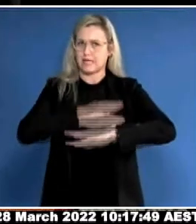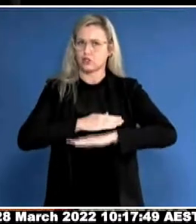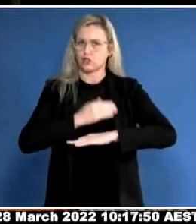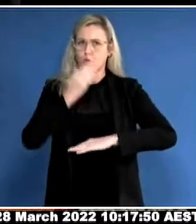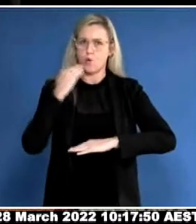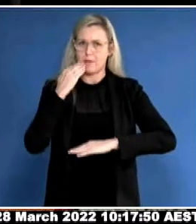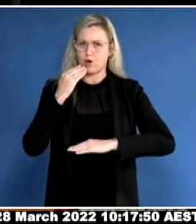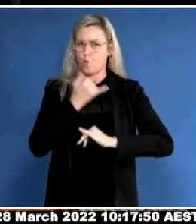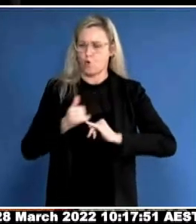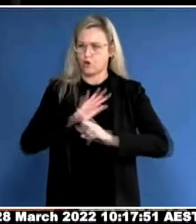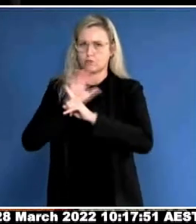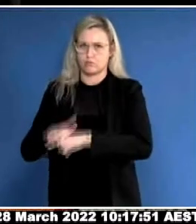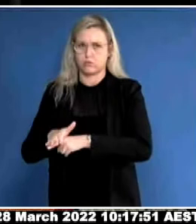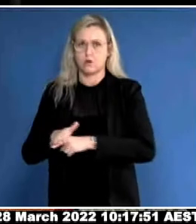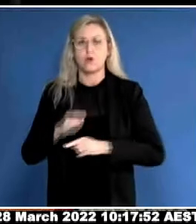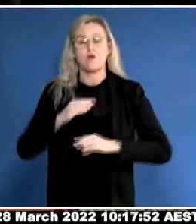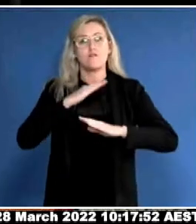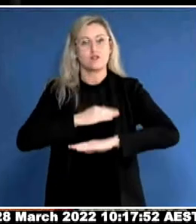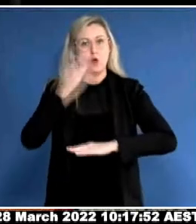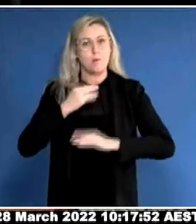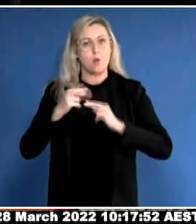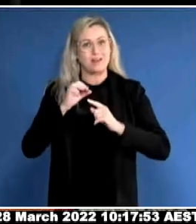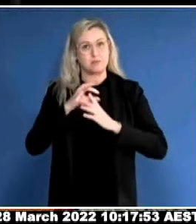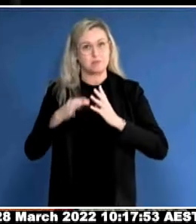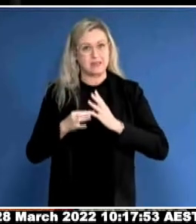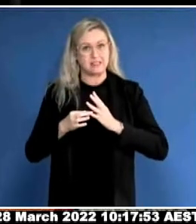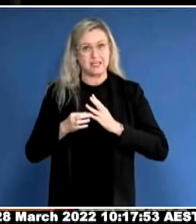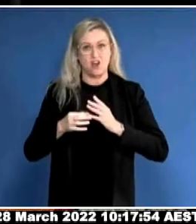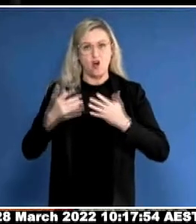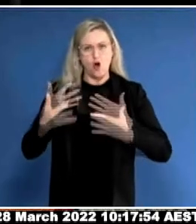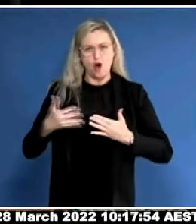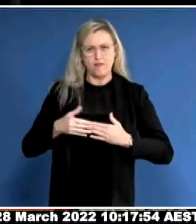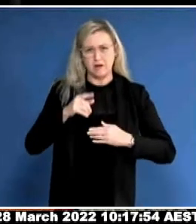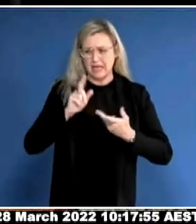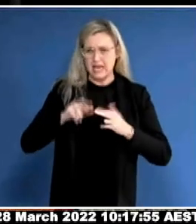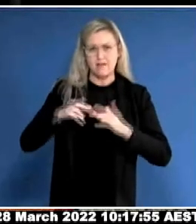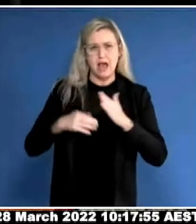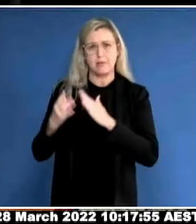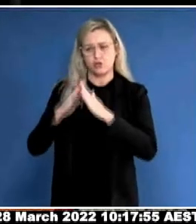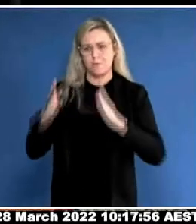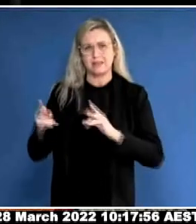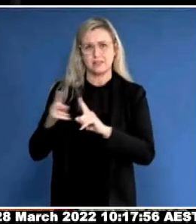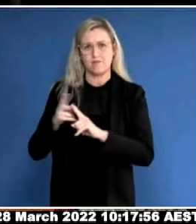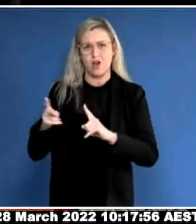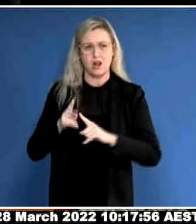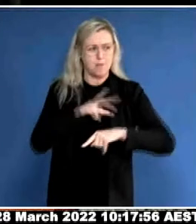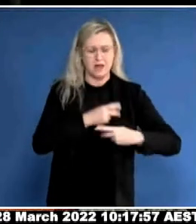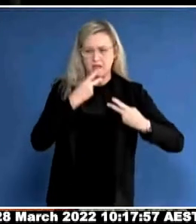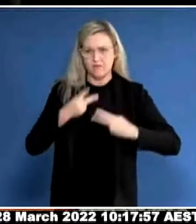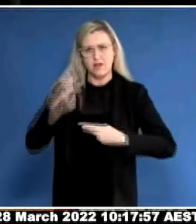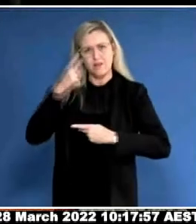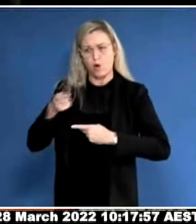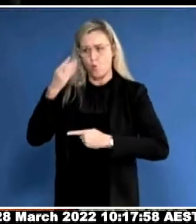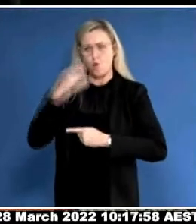with disability being mistaken as the aggressors in domestic violence situations. The